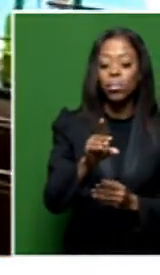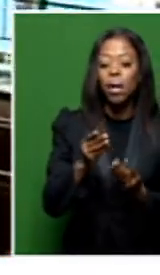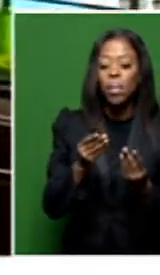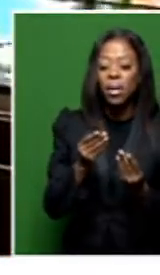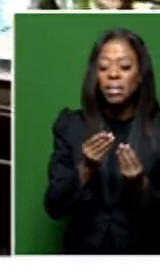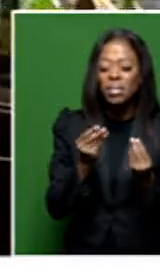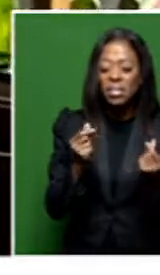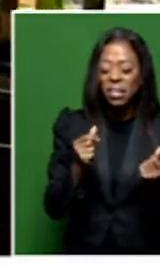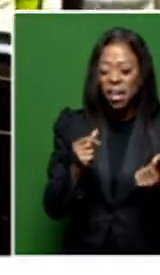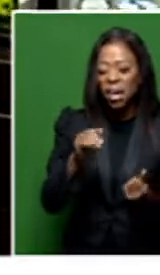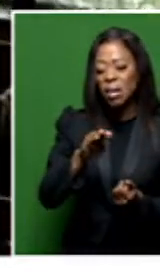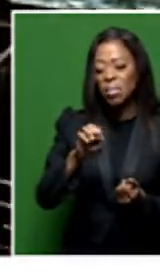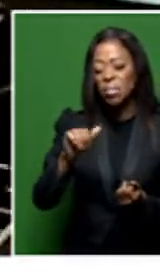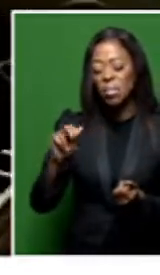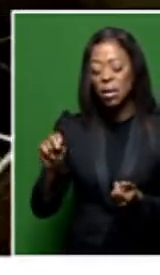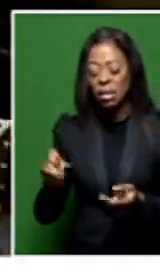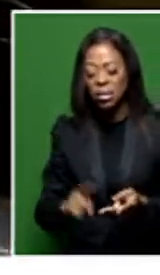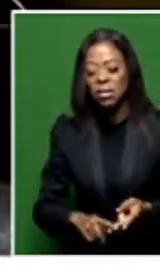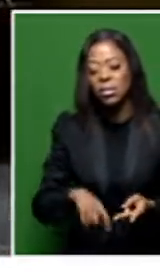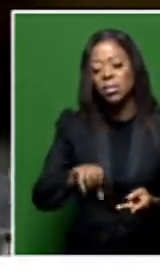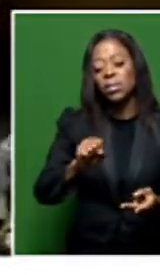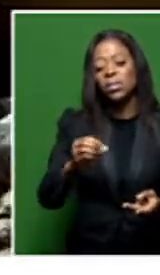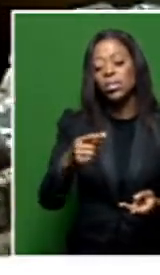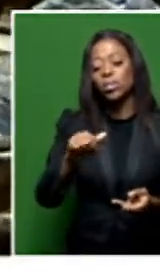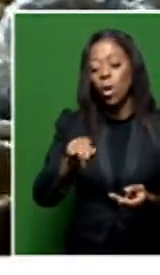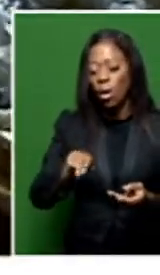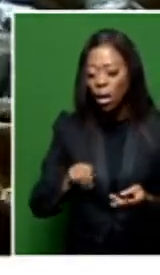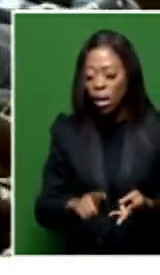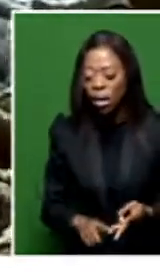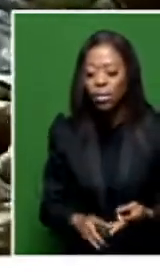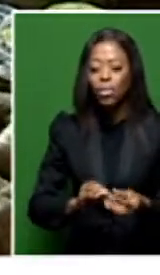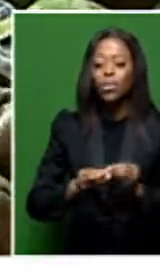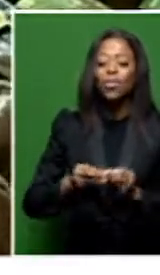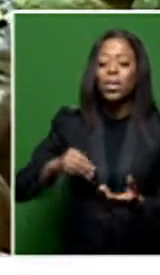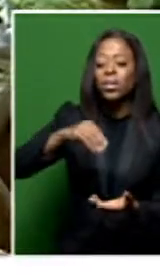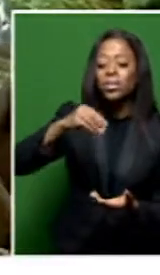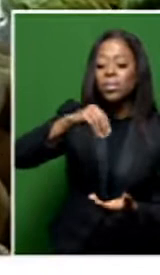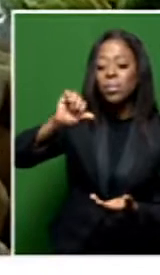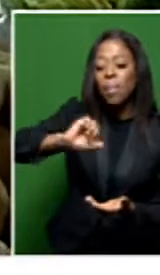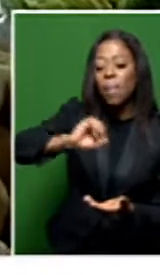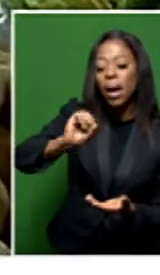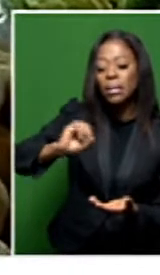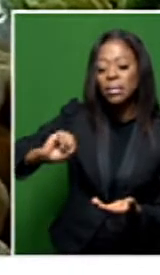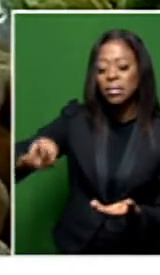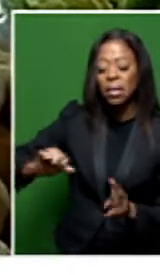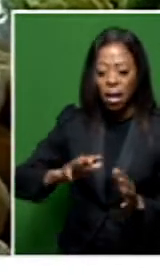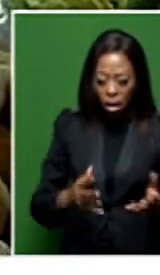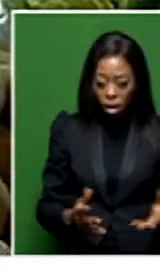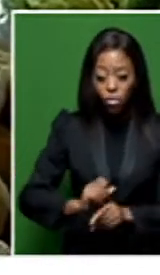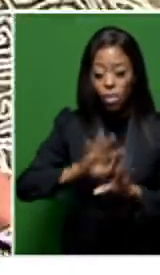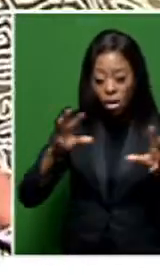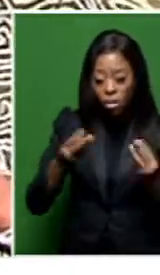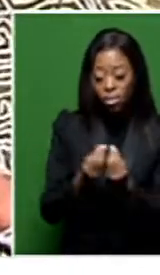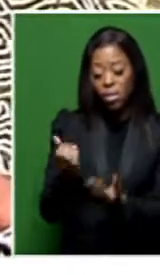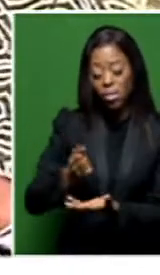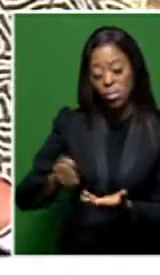goods, the sorghums. You need to create your own spice mixes that you use for your cooking, for all your cooking. Also very